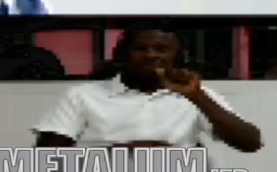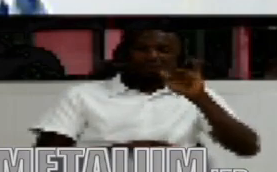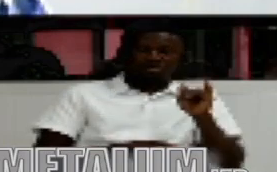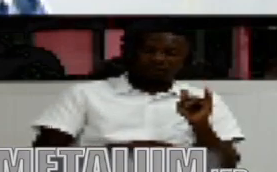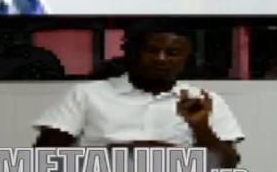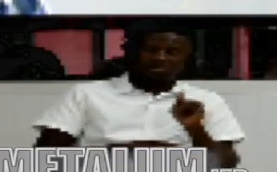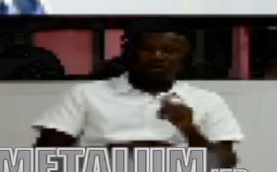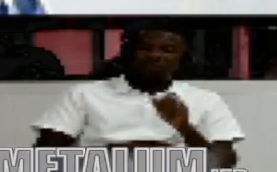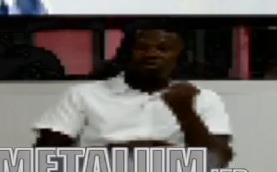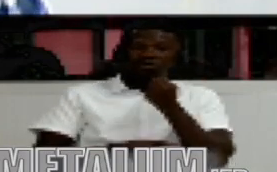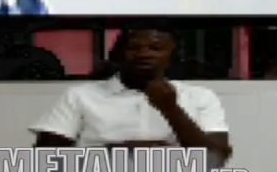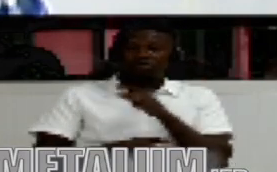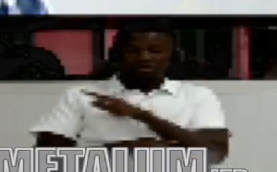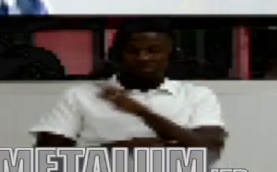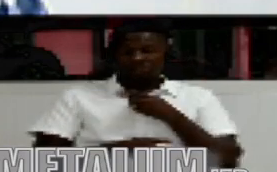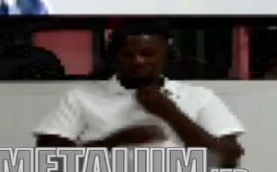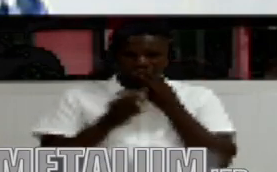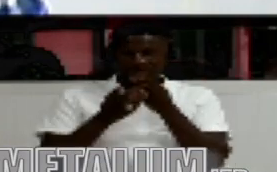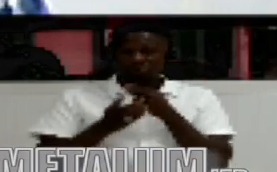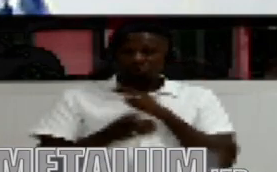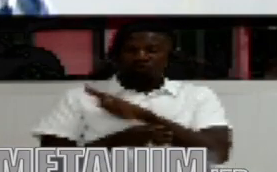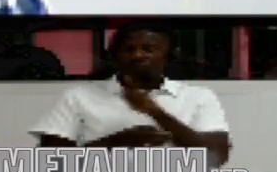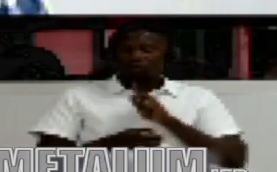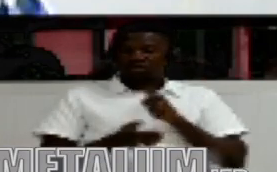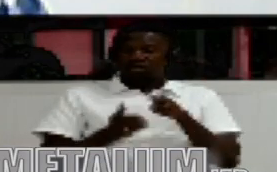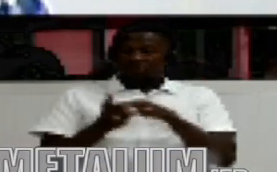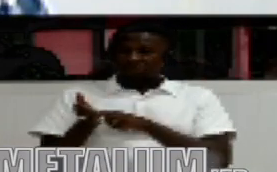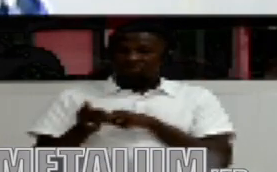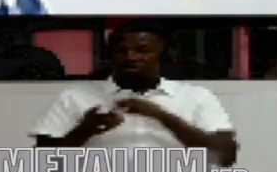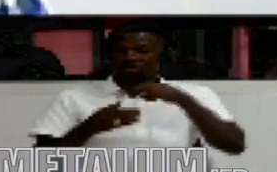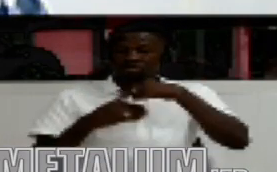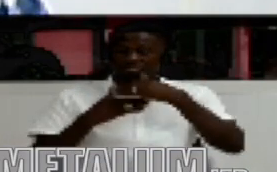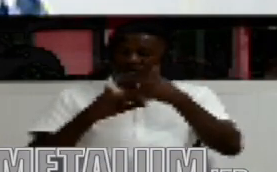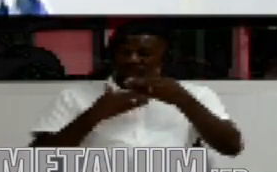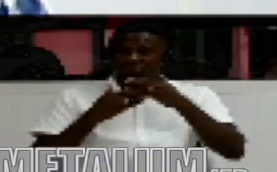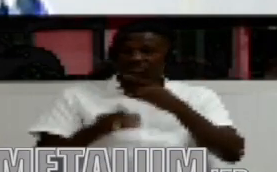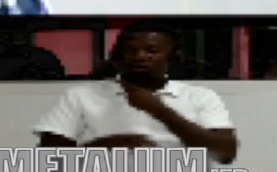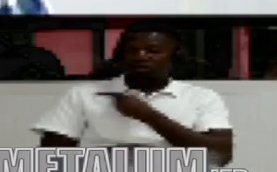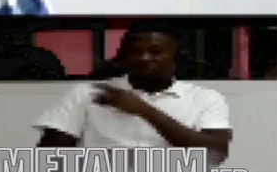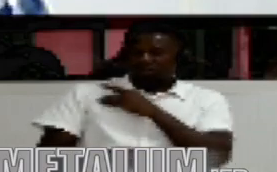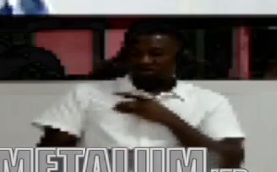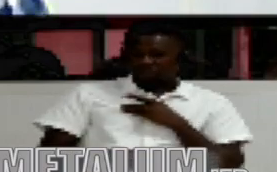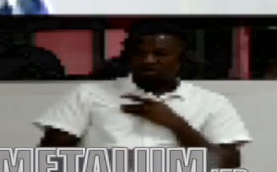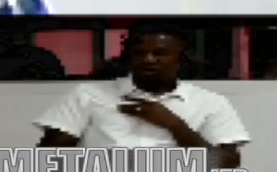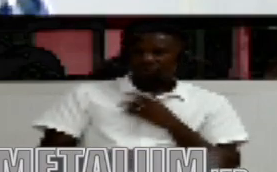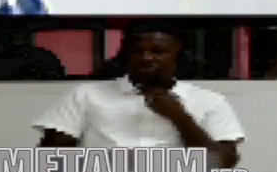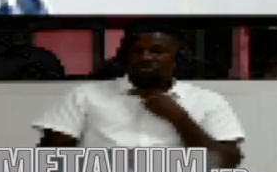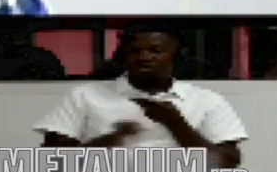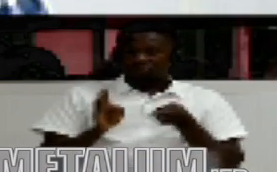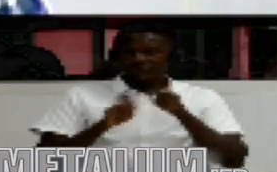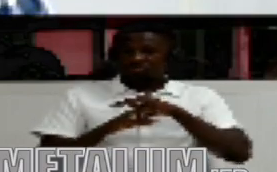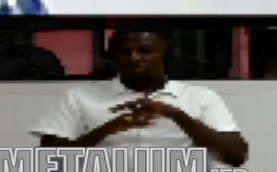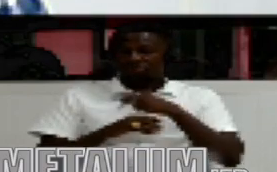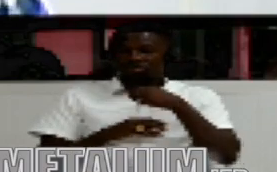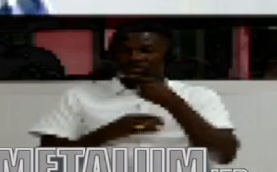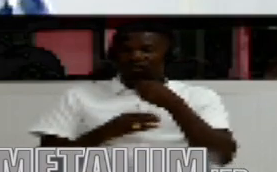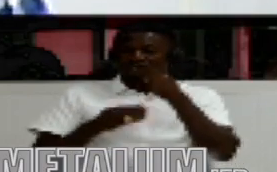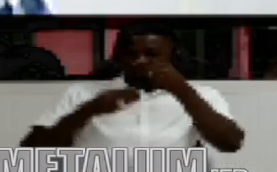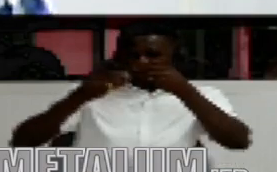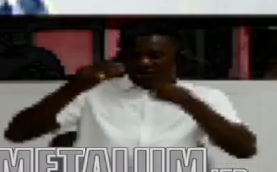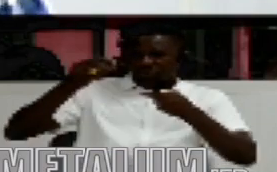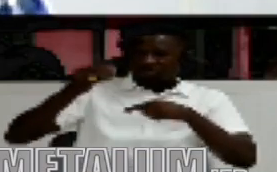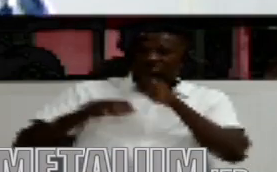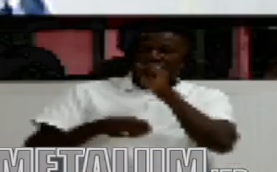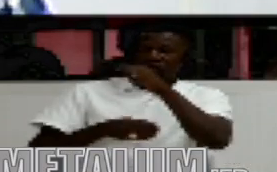Because they said we needed further medical treatment, and then. So the report was just listing out your injuries. Yes,